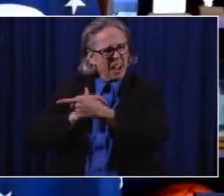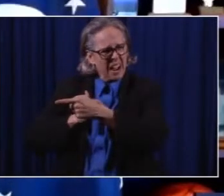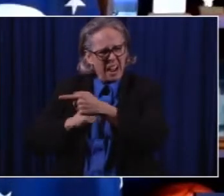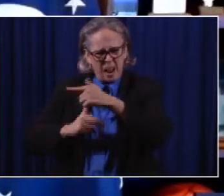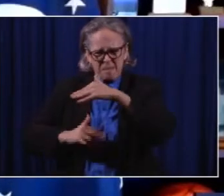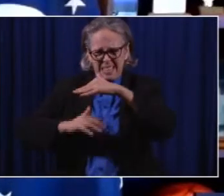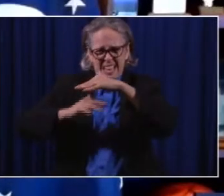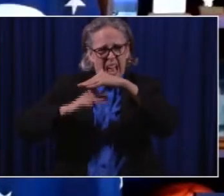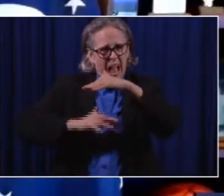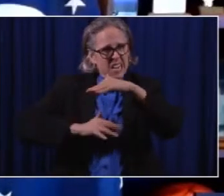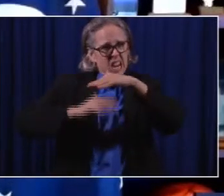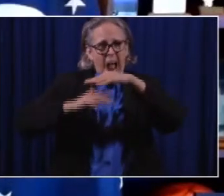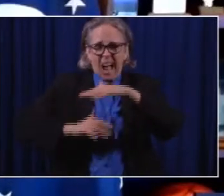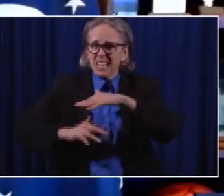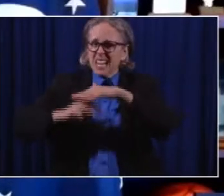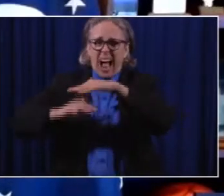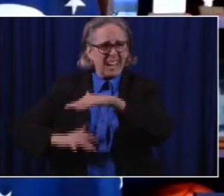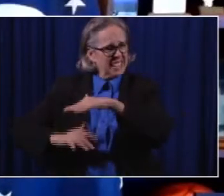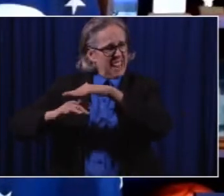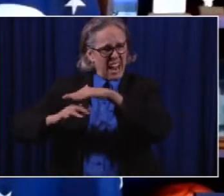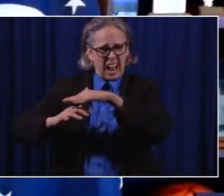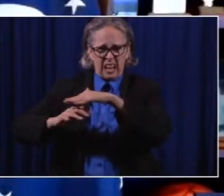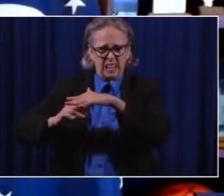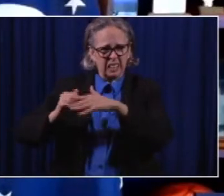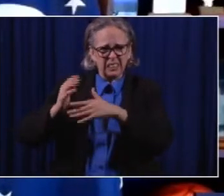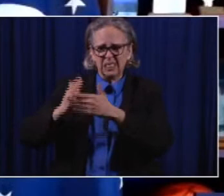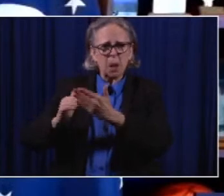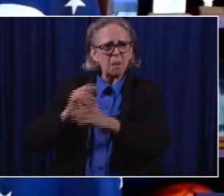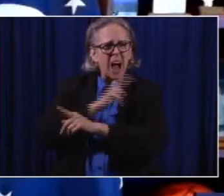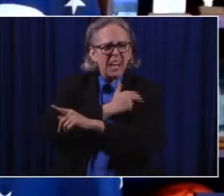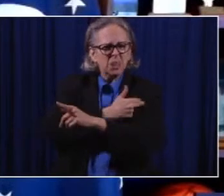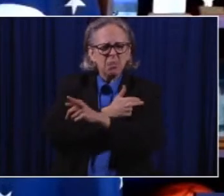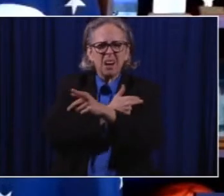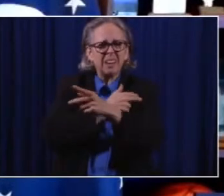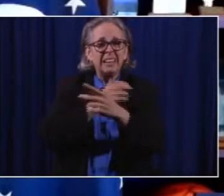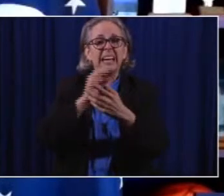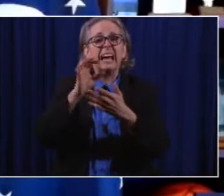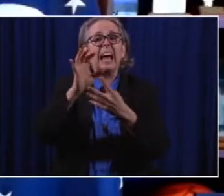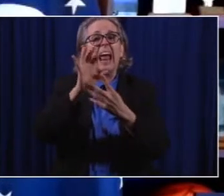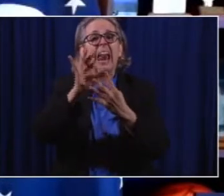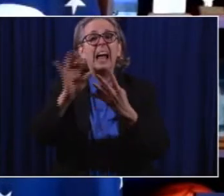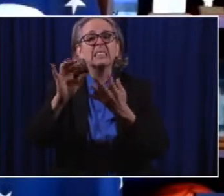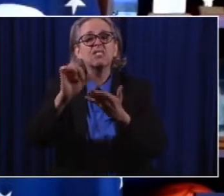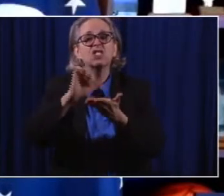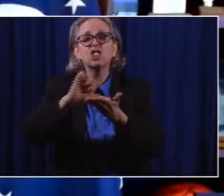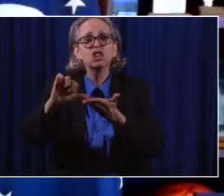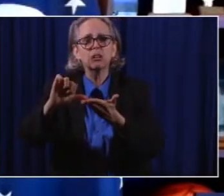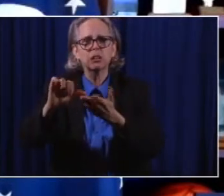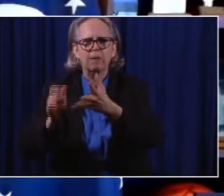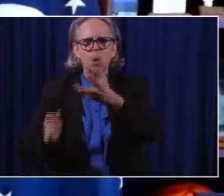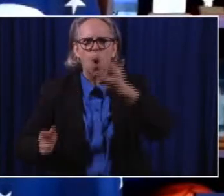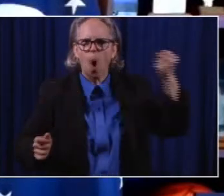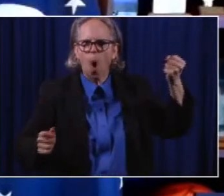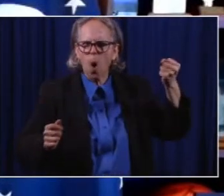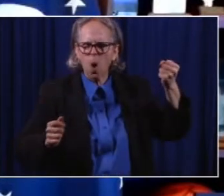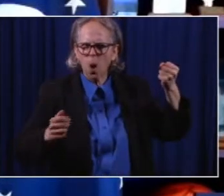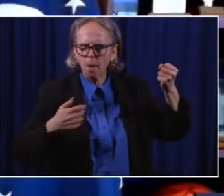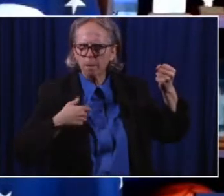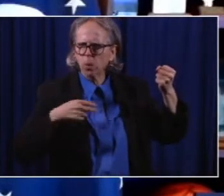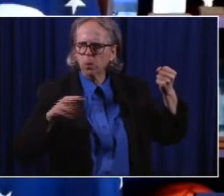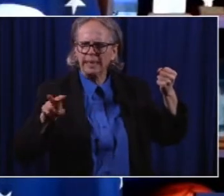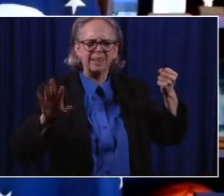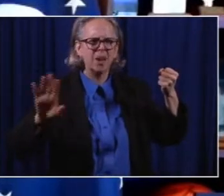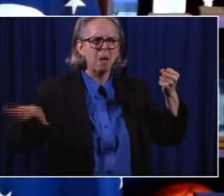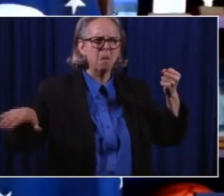back on elective surgeries, and not fully prepare the people of Ohio for that